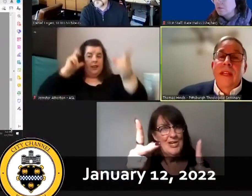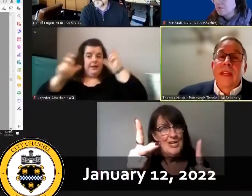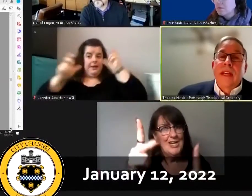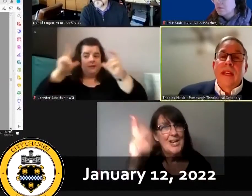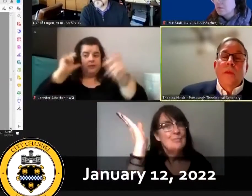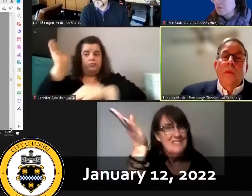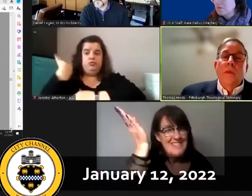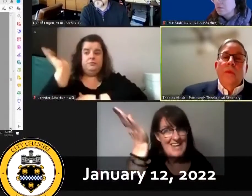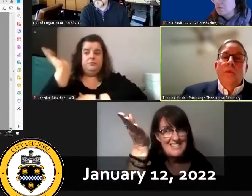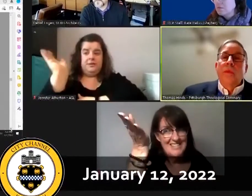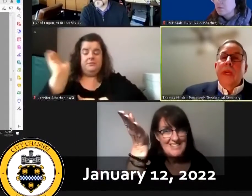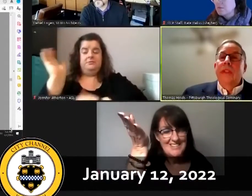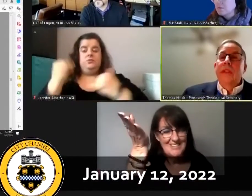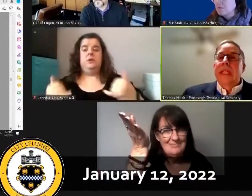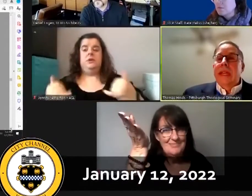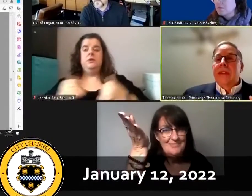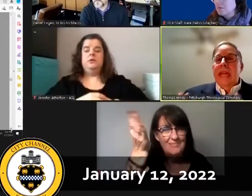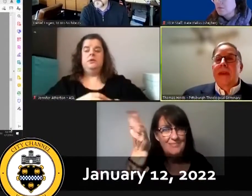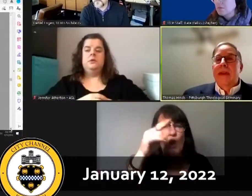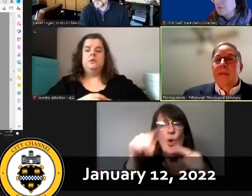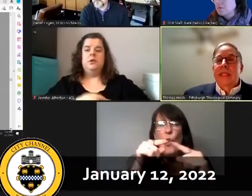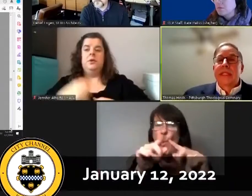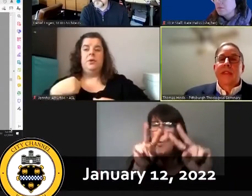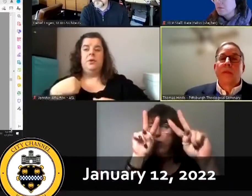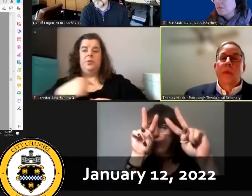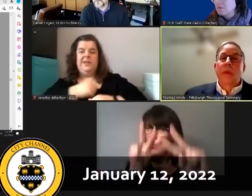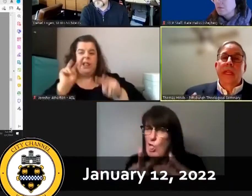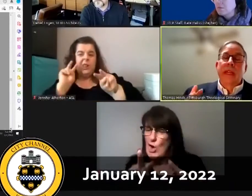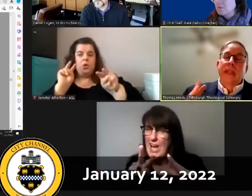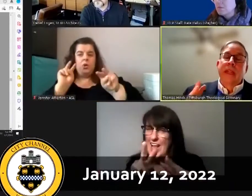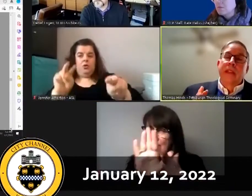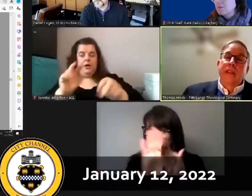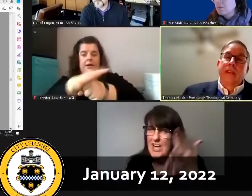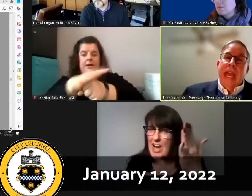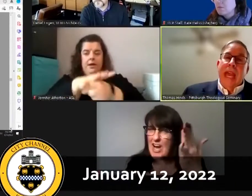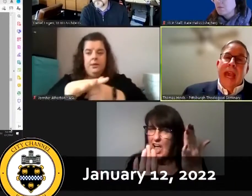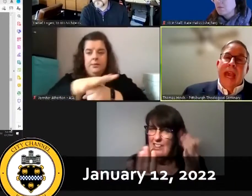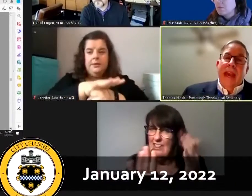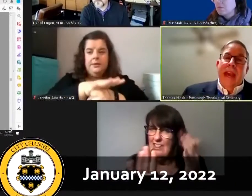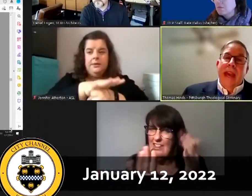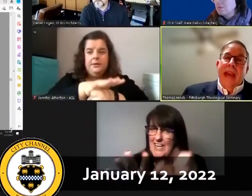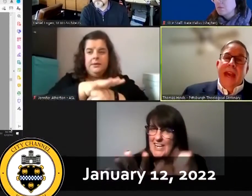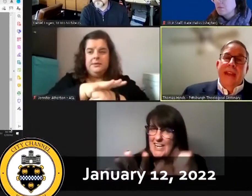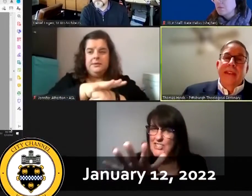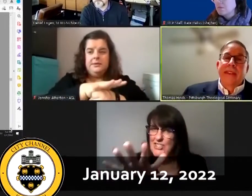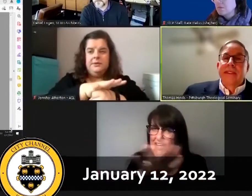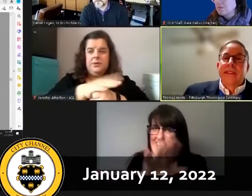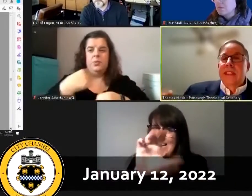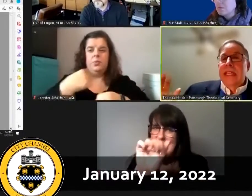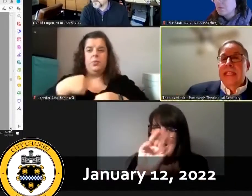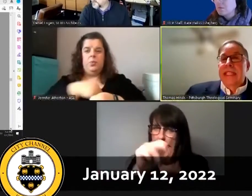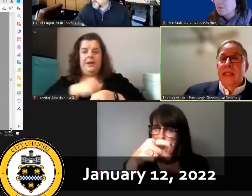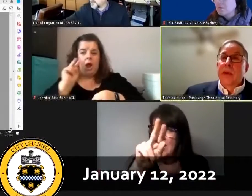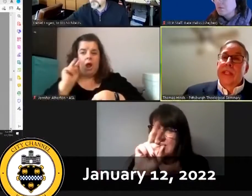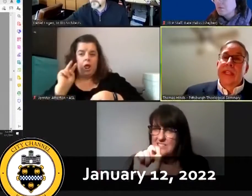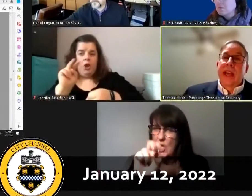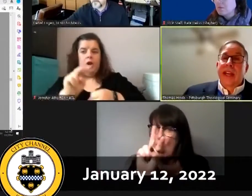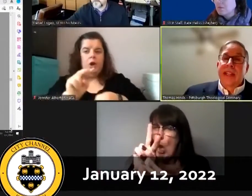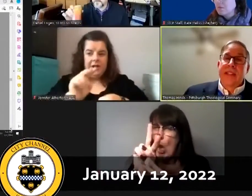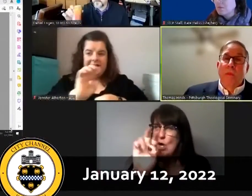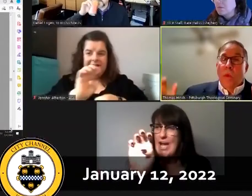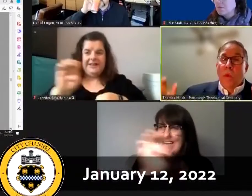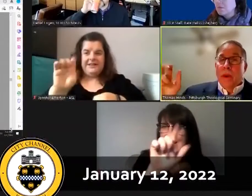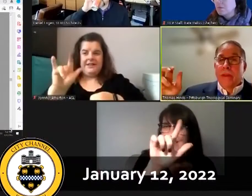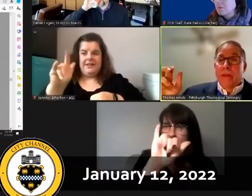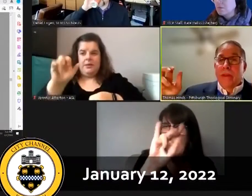When we look at our campus, we look at the East Liberty side is the